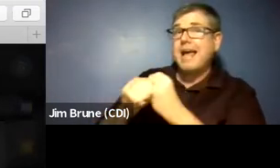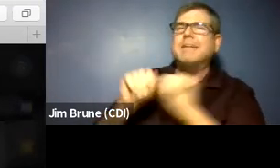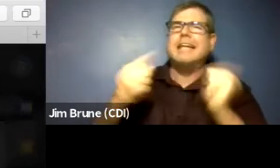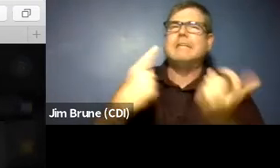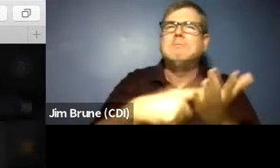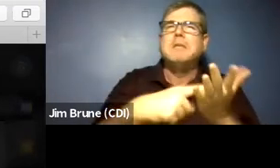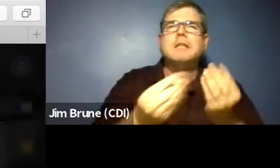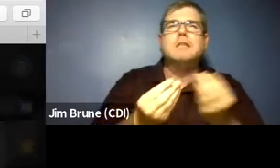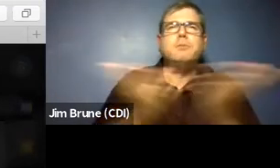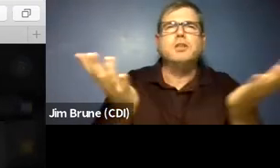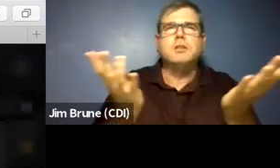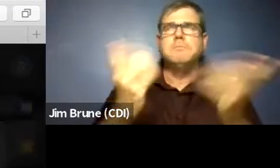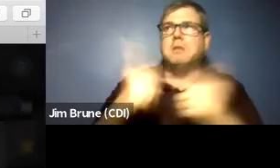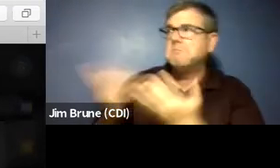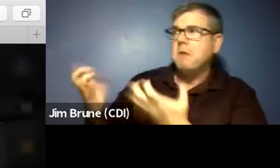Oh, you're on mute.